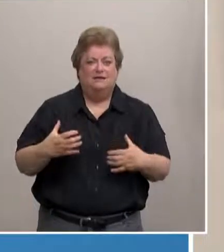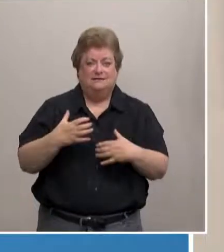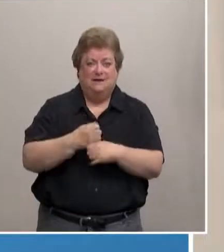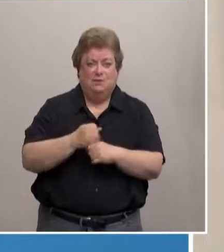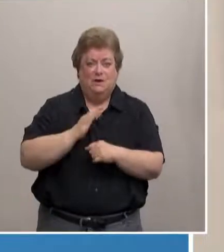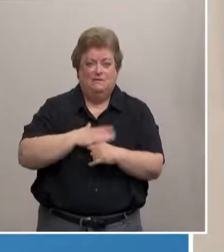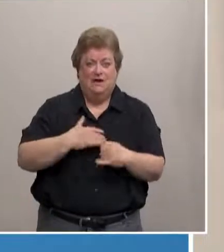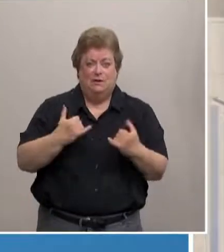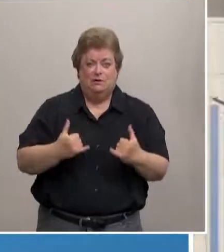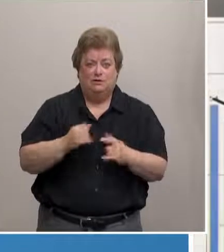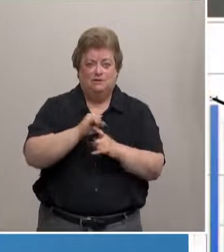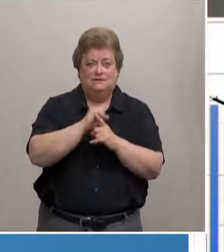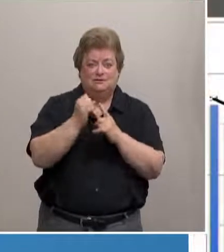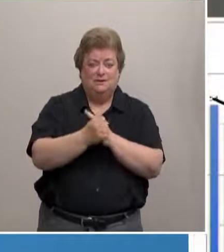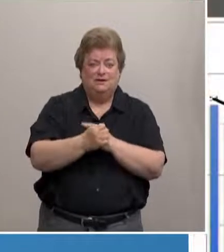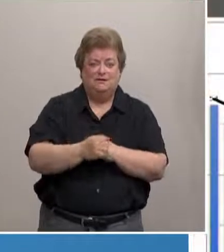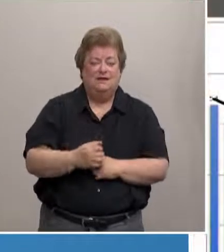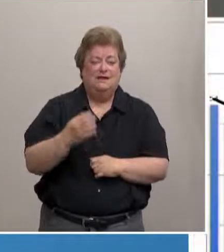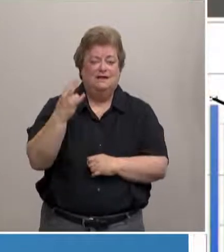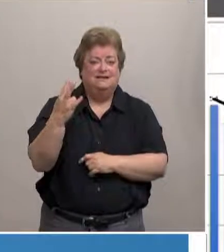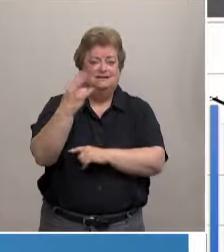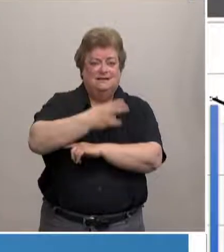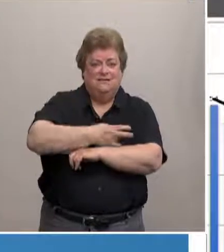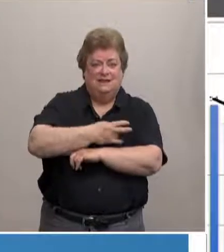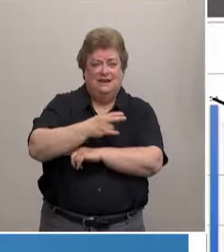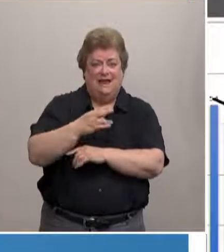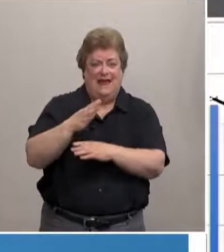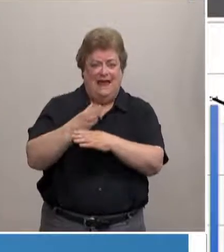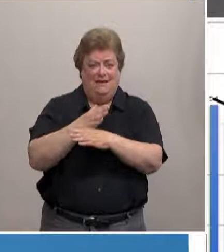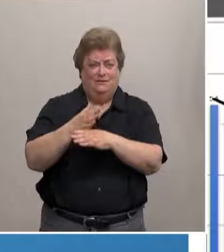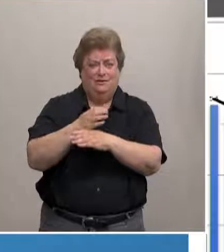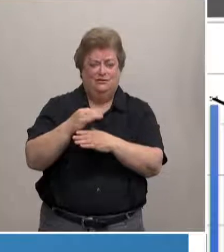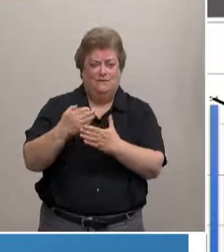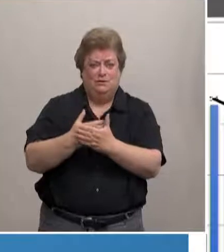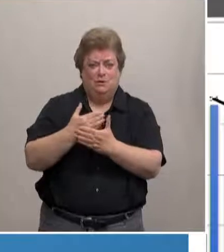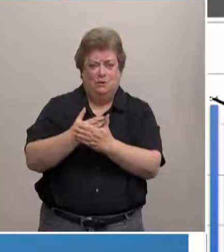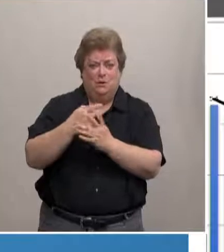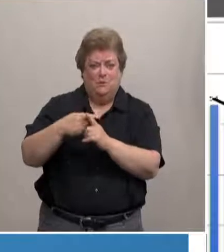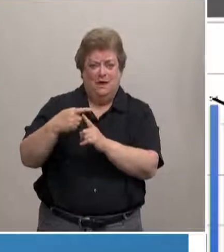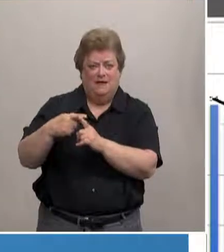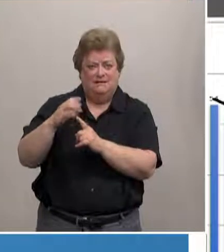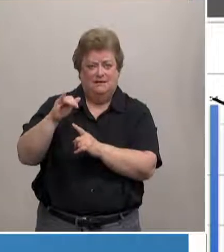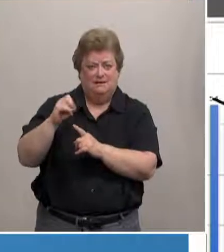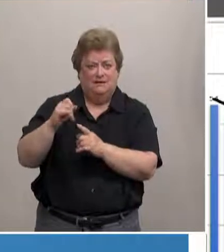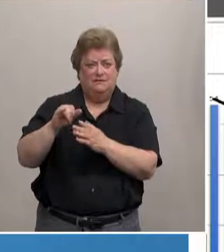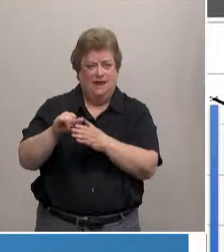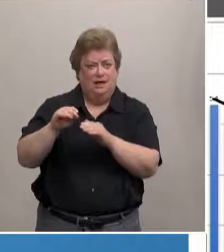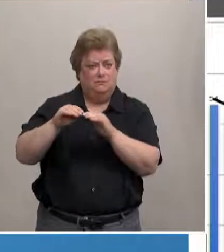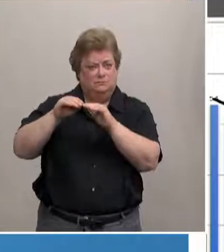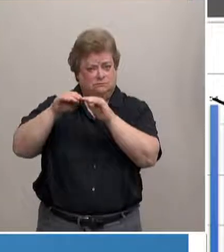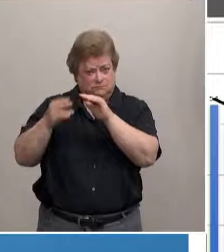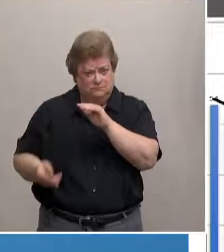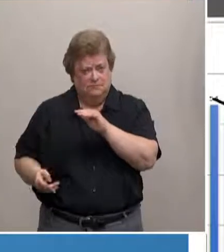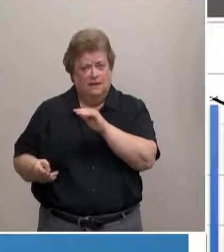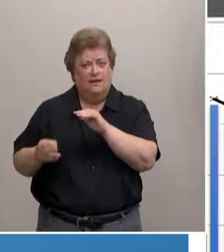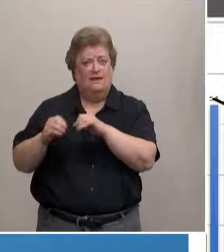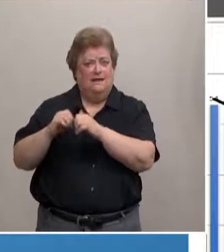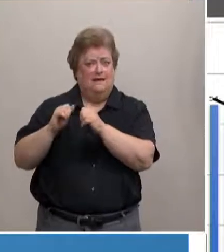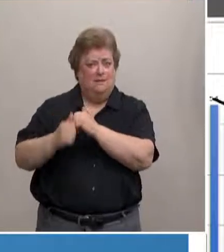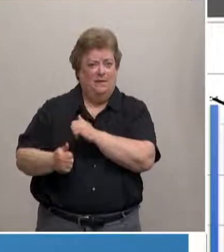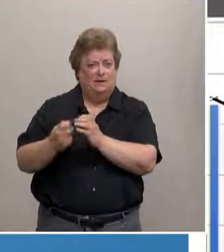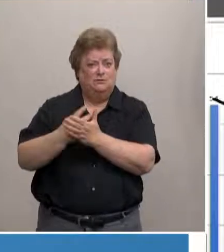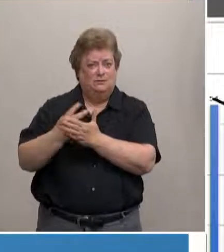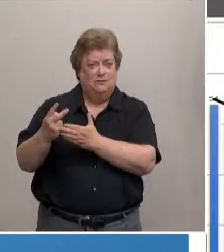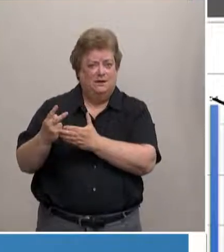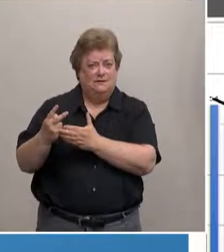current situation. The 7-day average of new weekly cases shows the significant drop in new cases in just the past